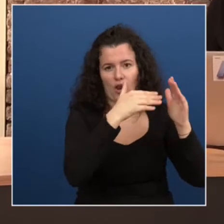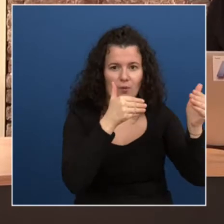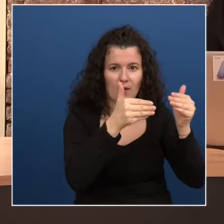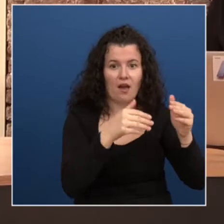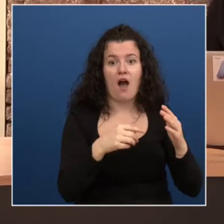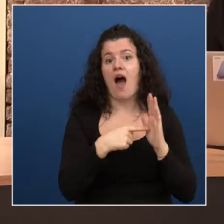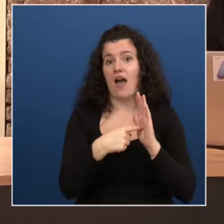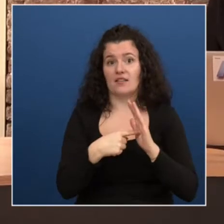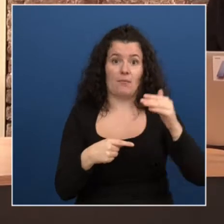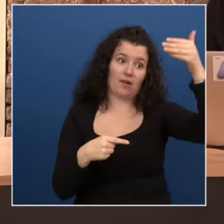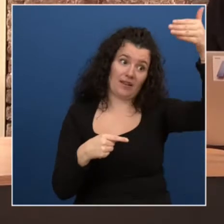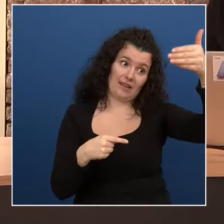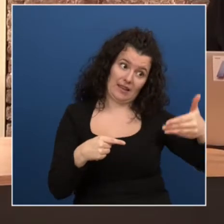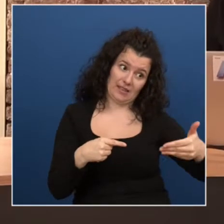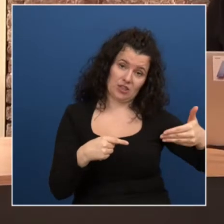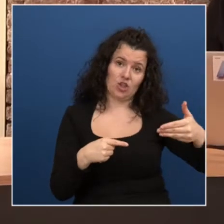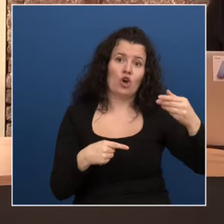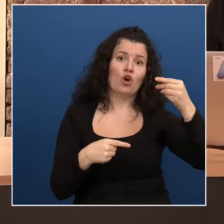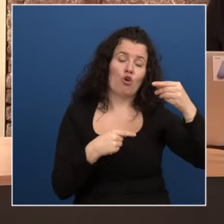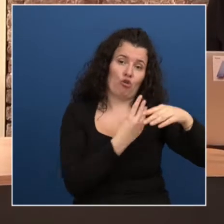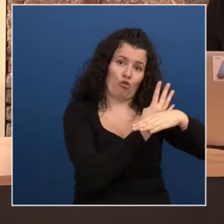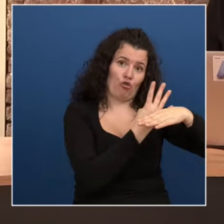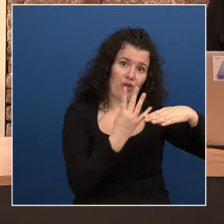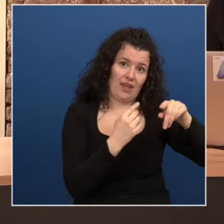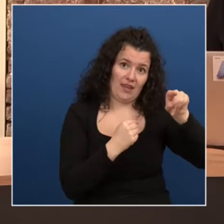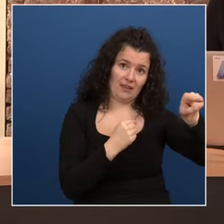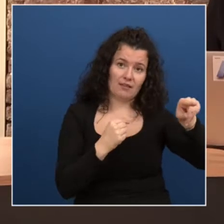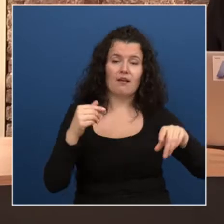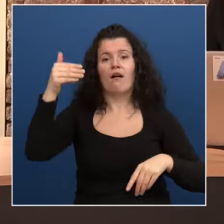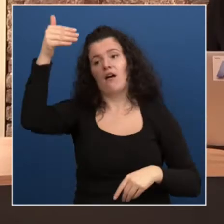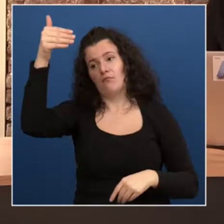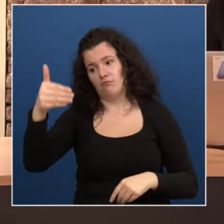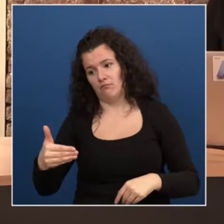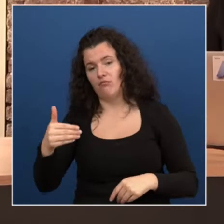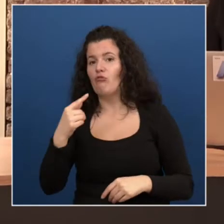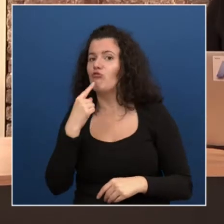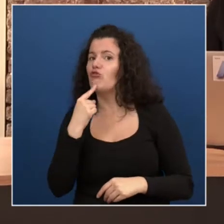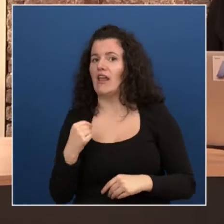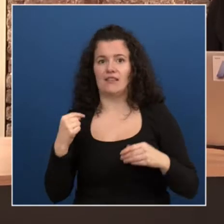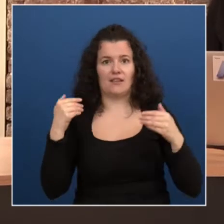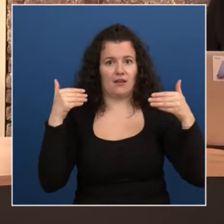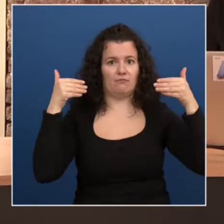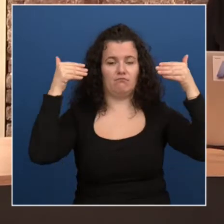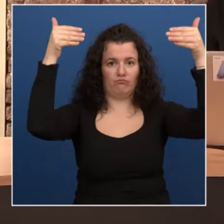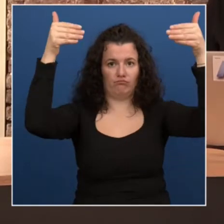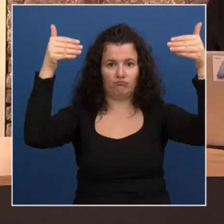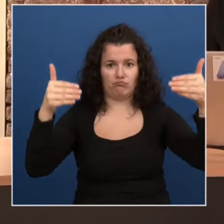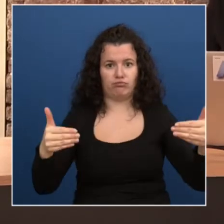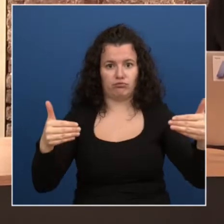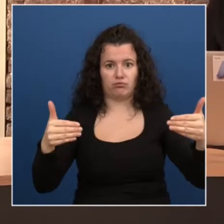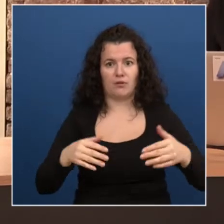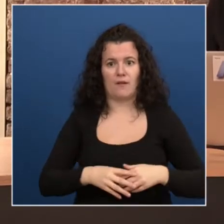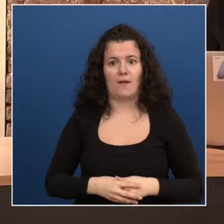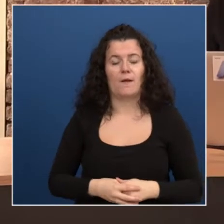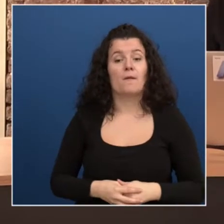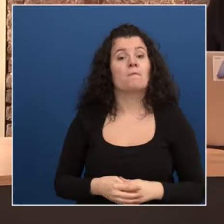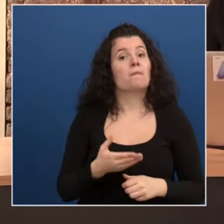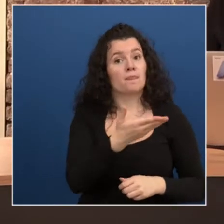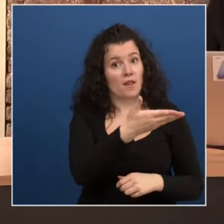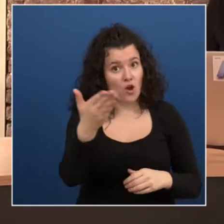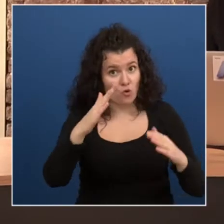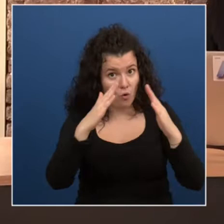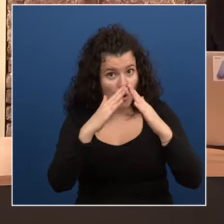the right column is red. And now you are all thinking at home, why are you know there exist colorblind